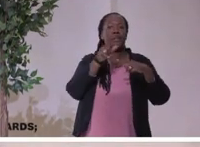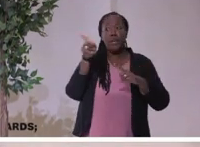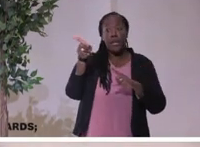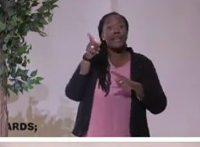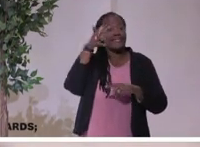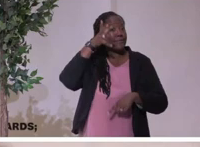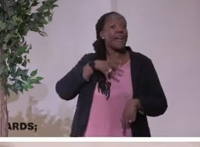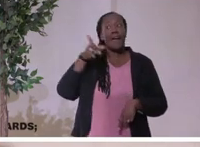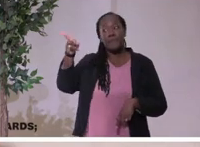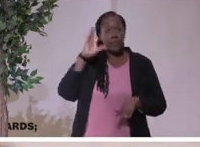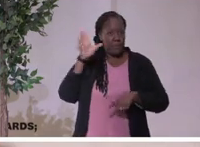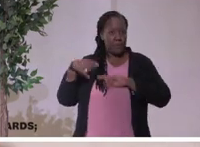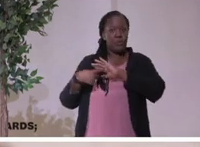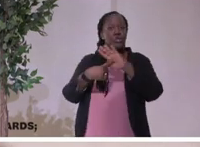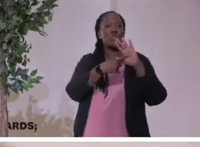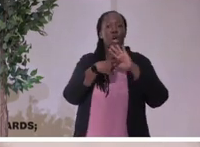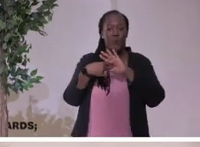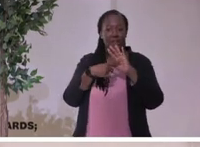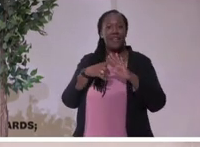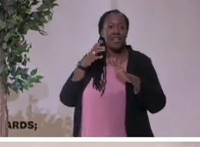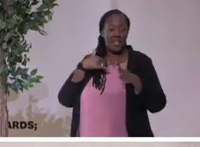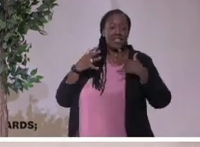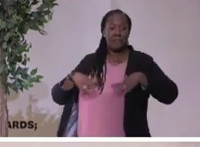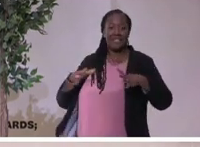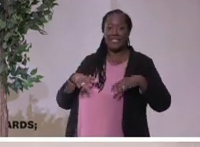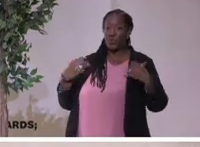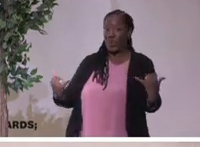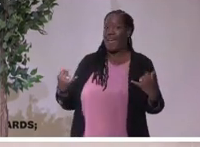his incredible pieces to you all today.